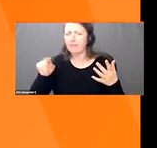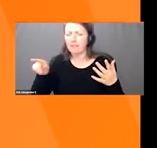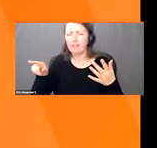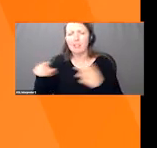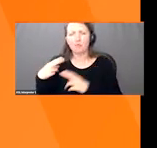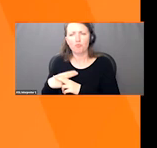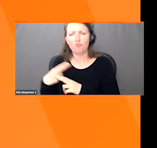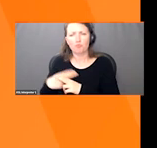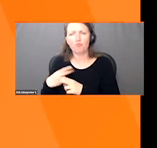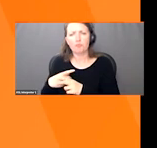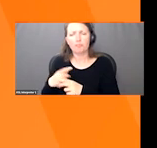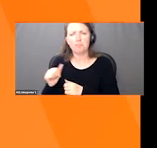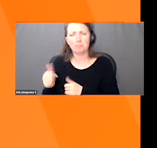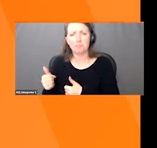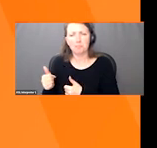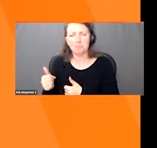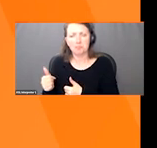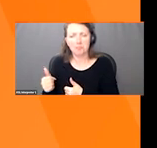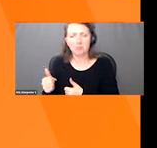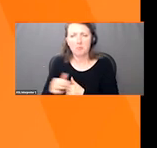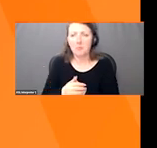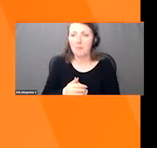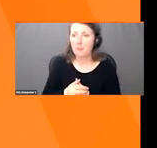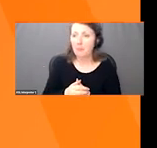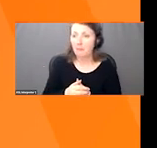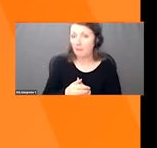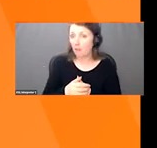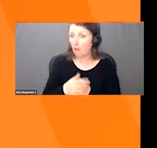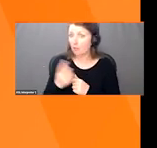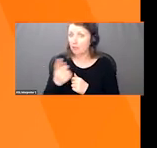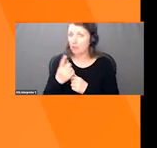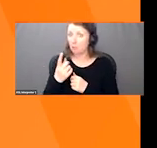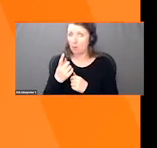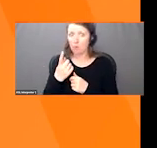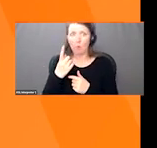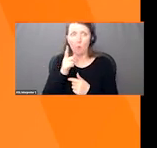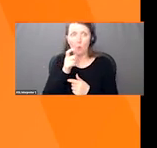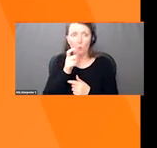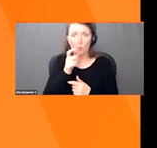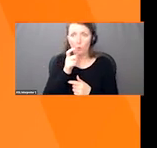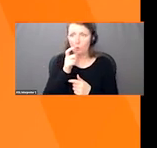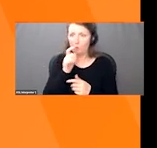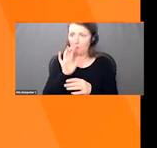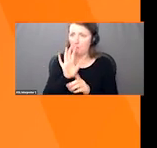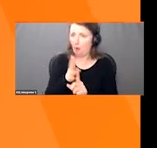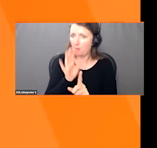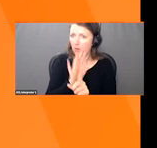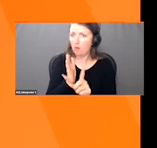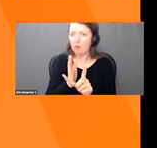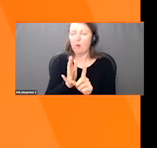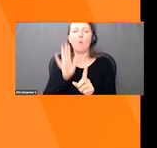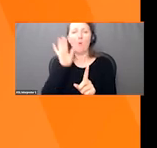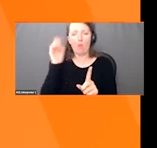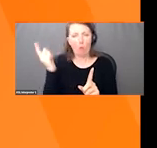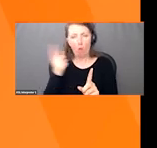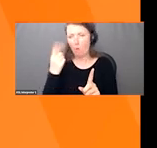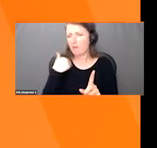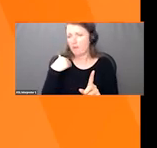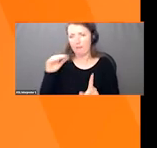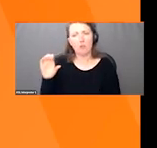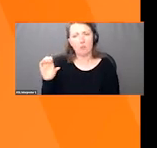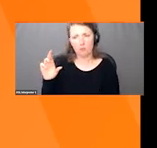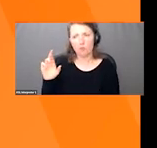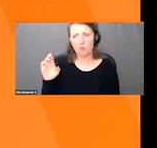the platform that is considered like an influencer or someone of note will have creator mode enabled. So do it yourself as